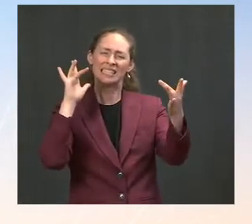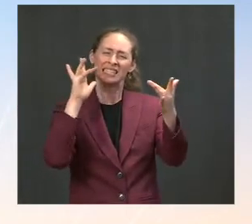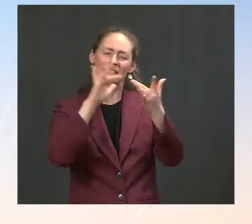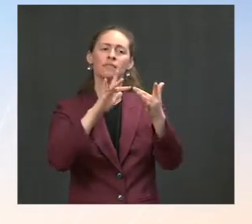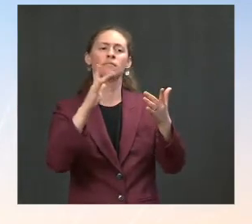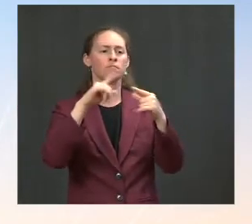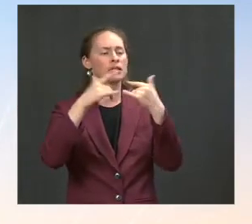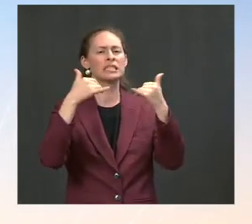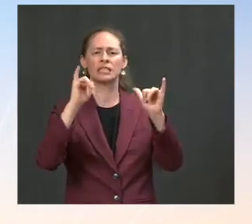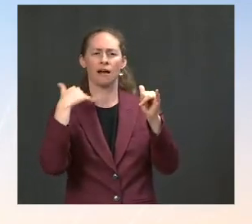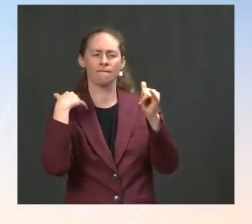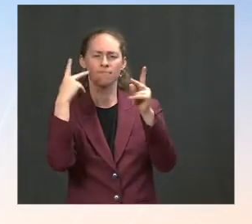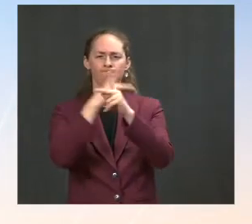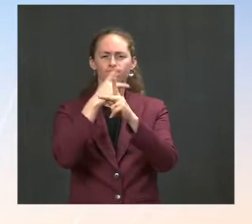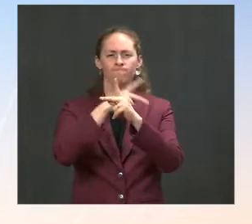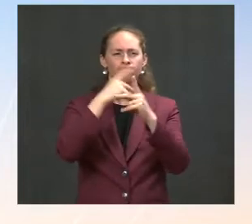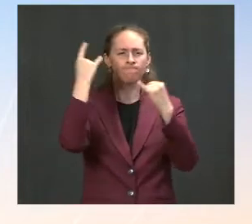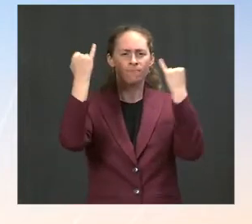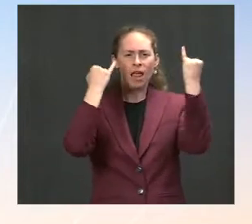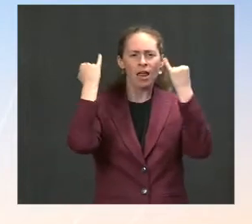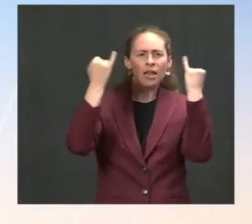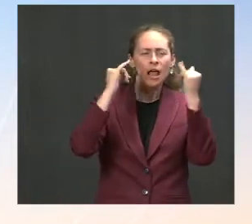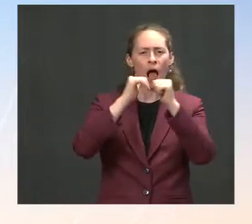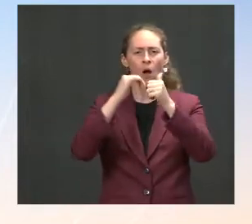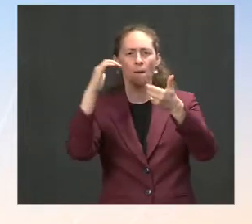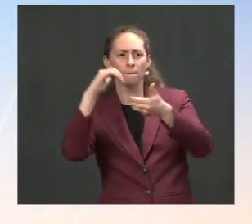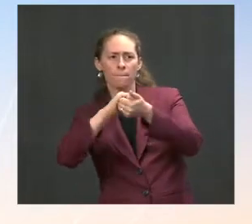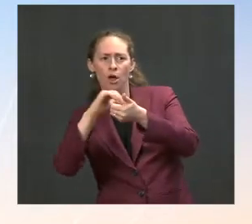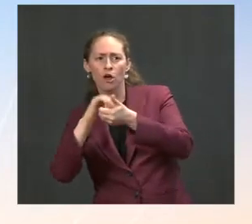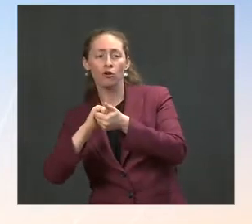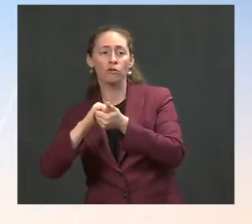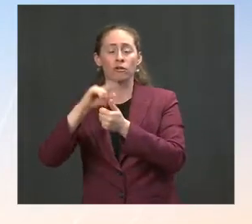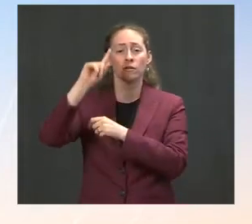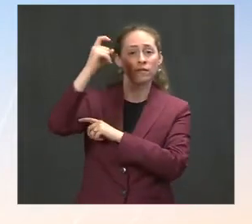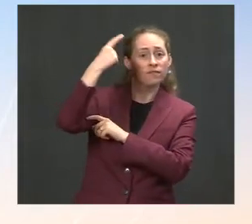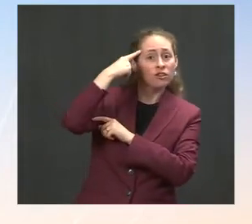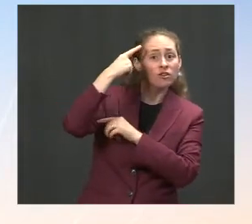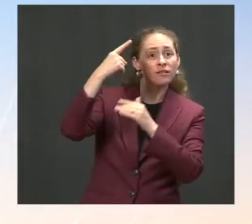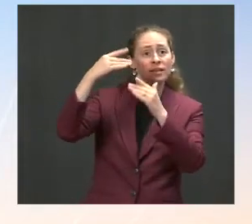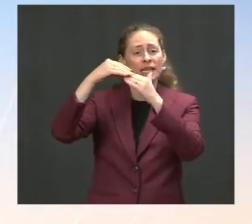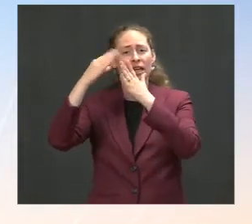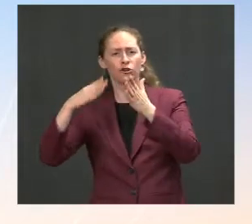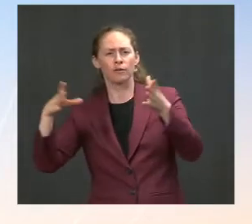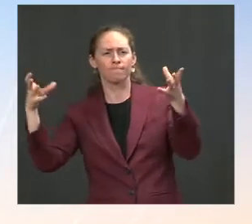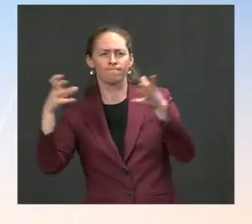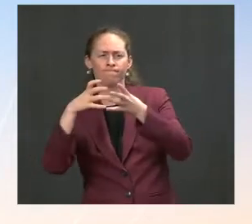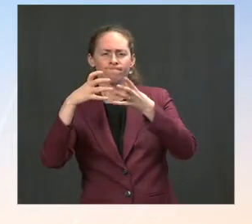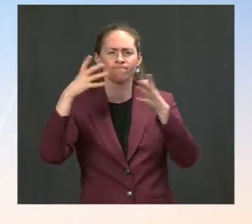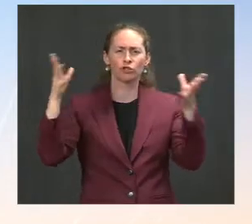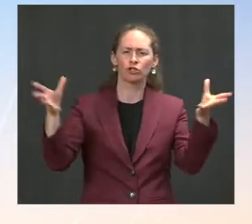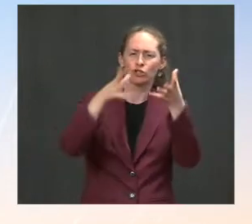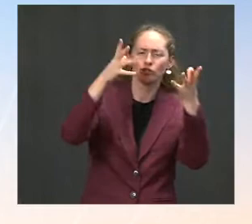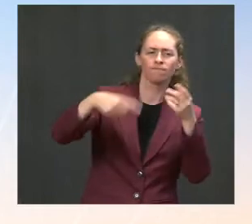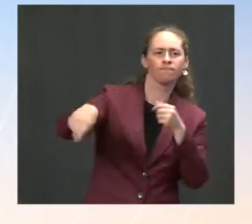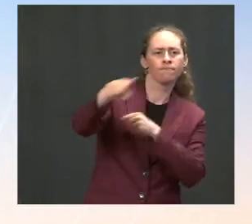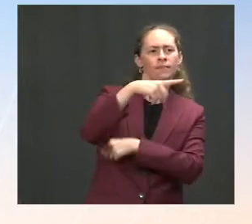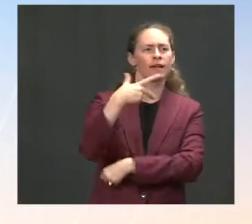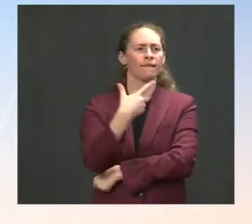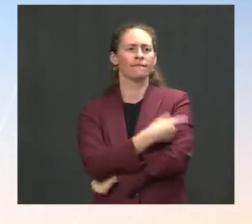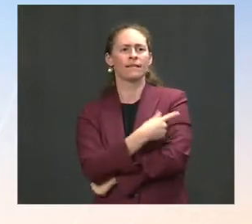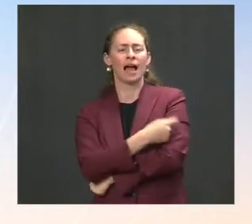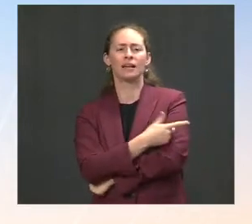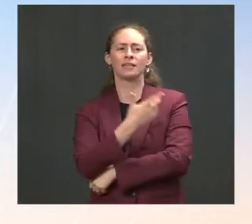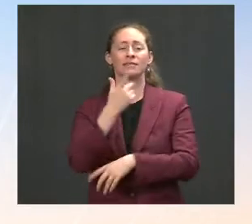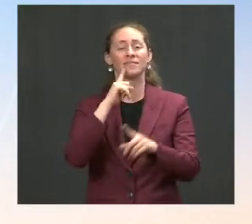and tactics and partnerships with governors and leaders and civic leaders to get more people vaccinated. There are a range of factors many of you